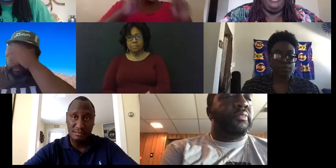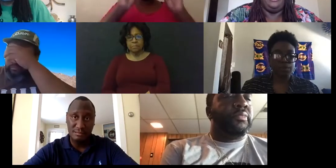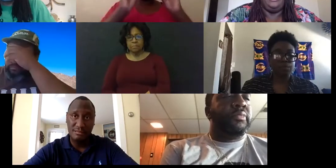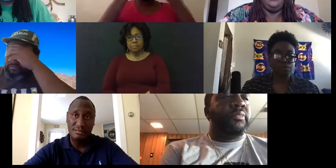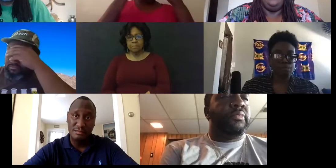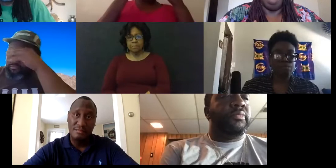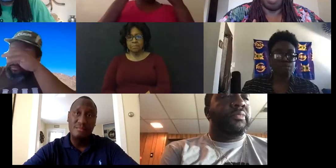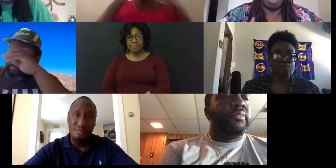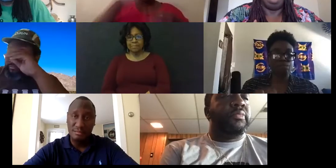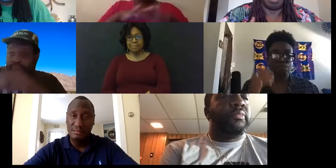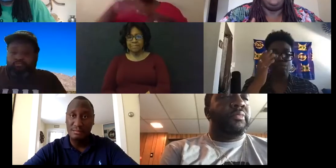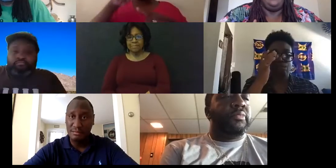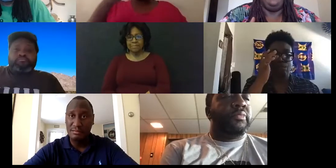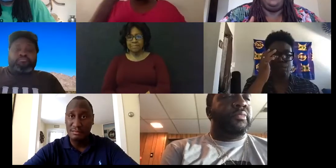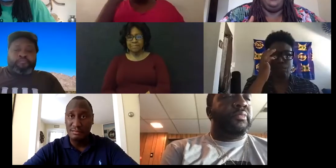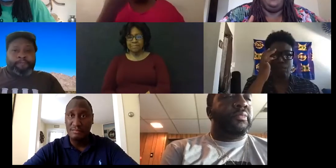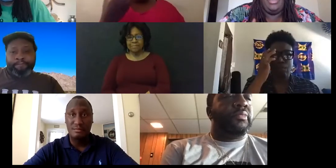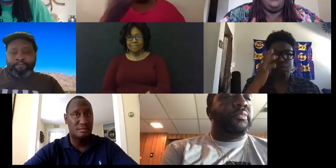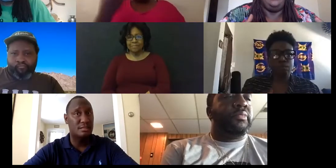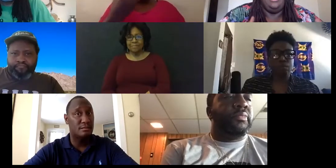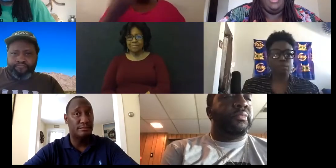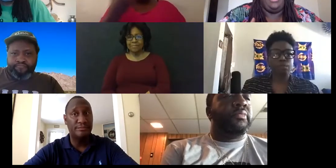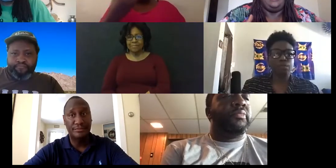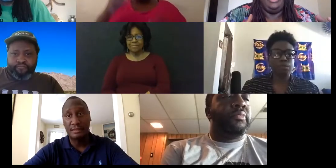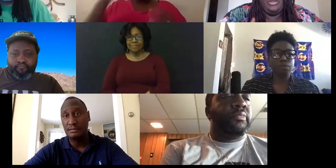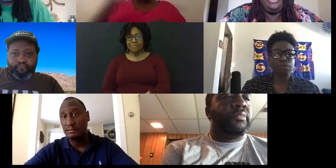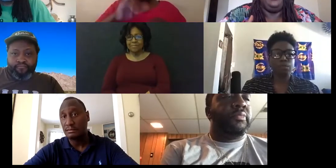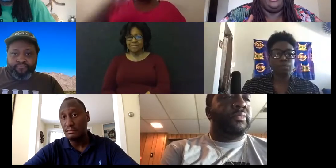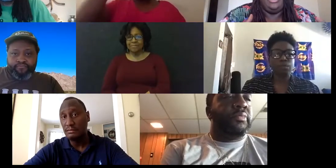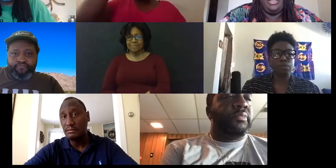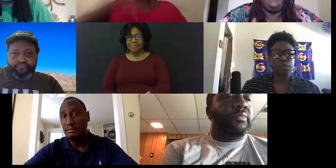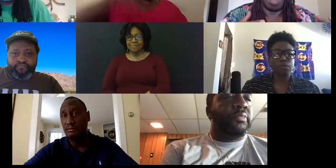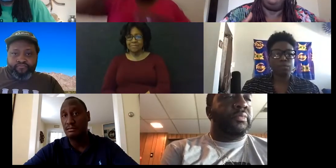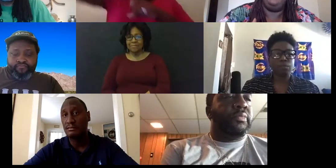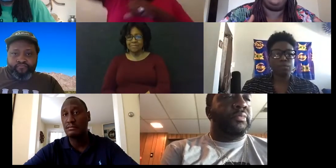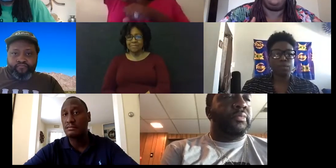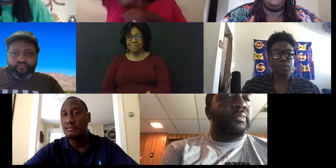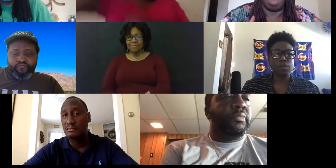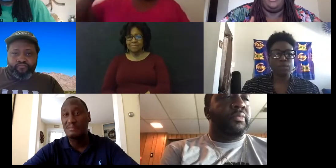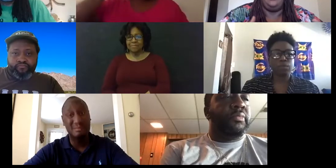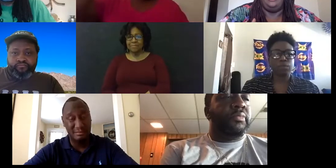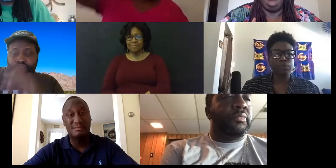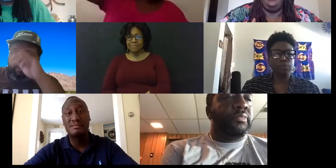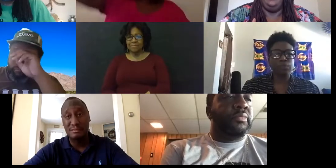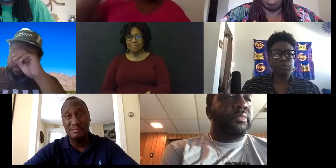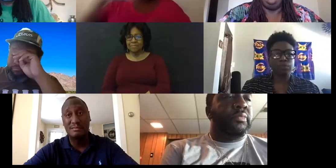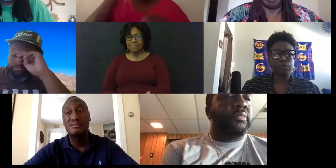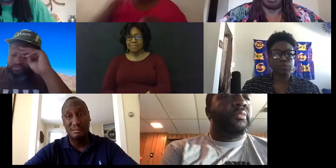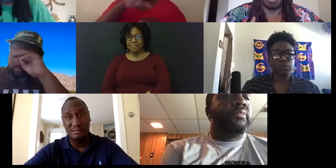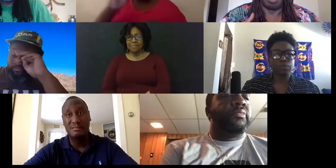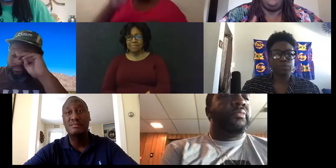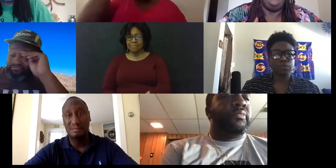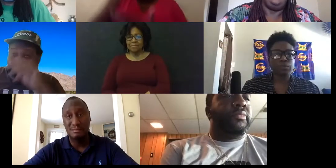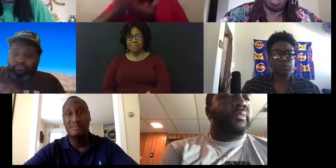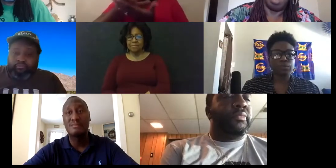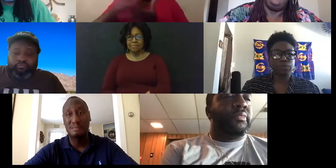camera phones with their knee on a man's neck as he pleads for his life, it forces people to pay attention. And so